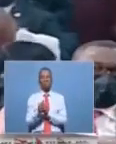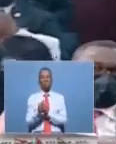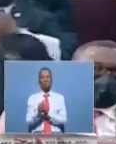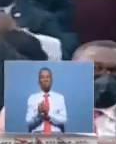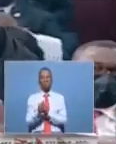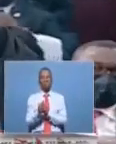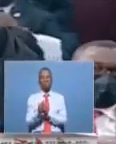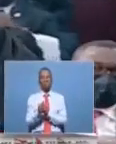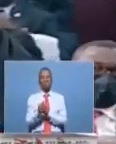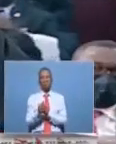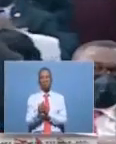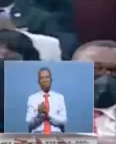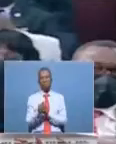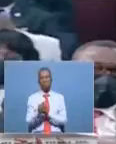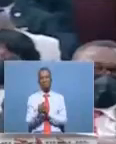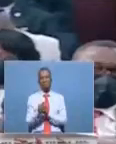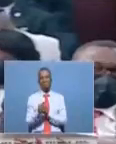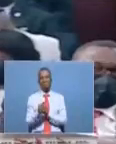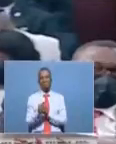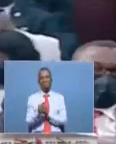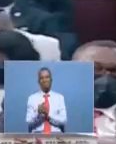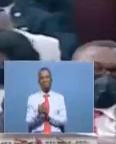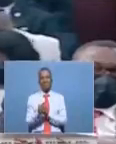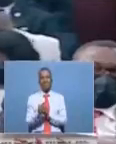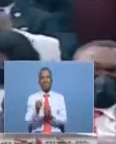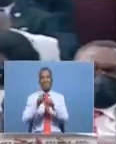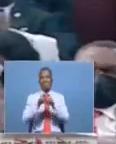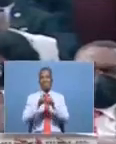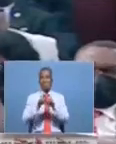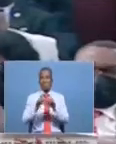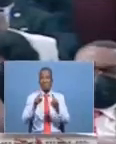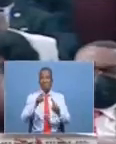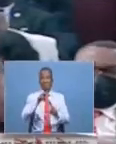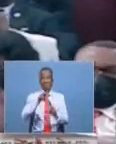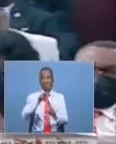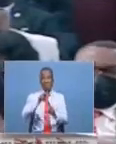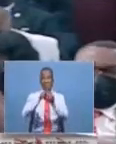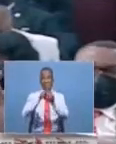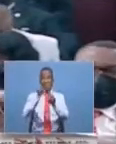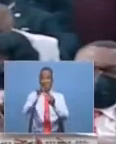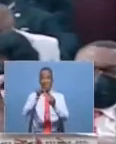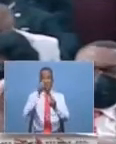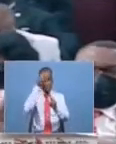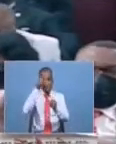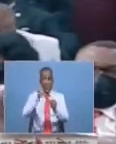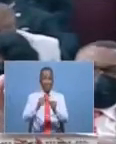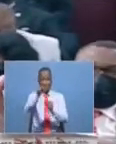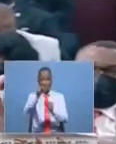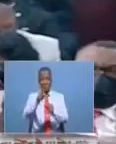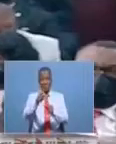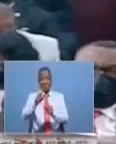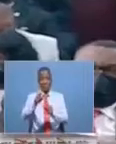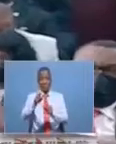but it would appear that when your lordship subsequently made orders,